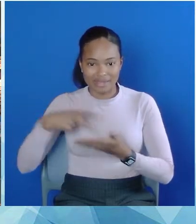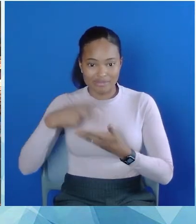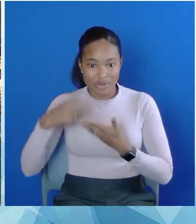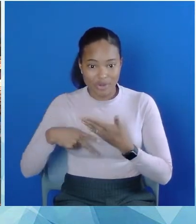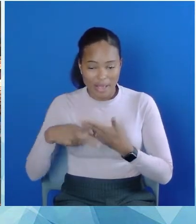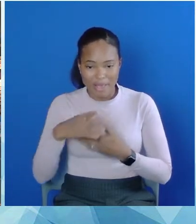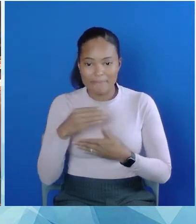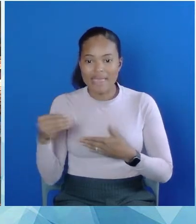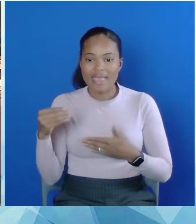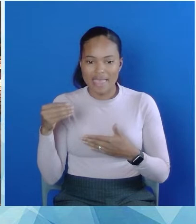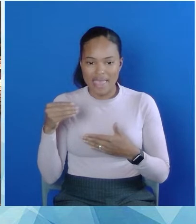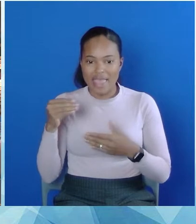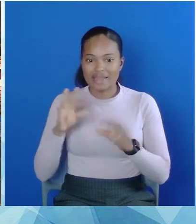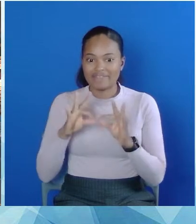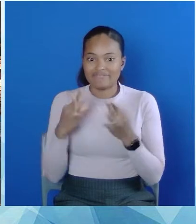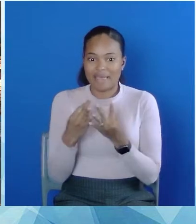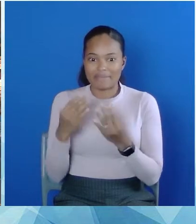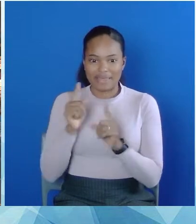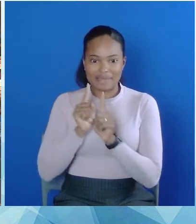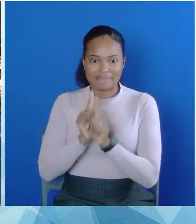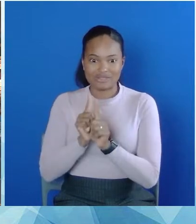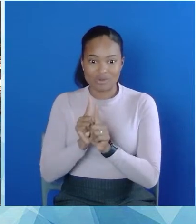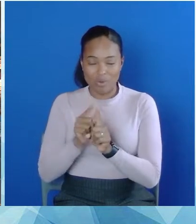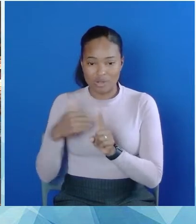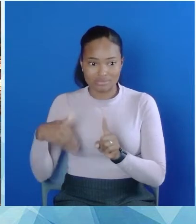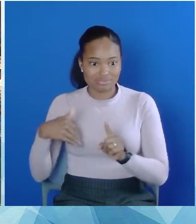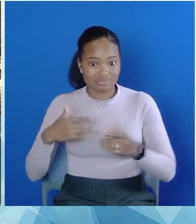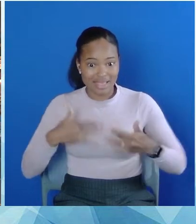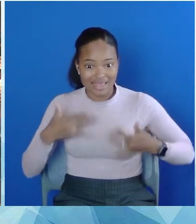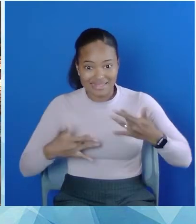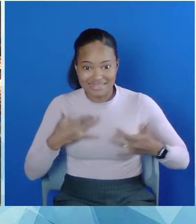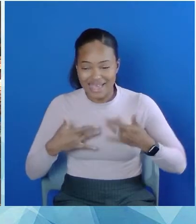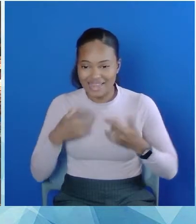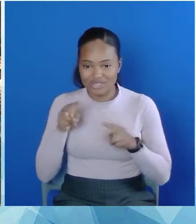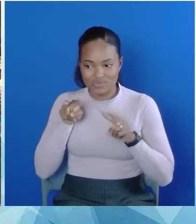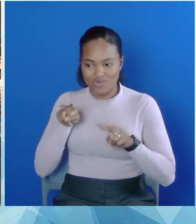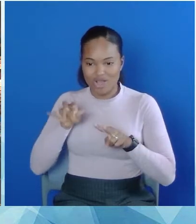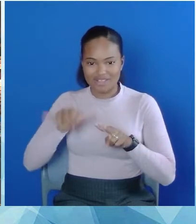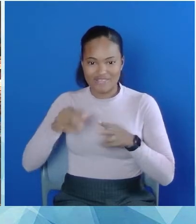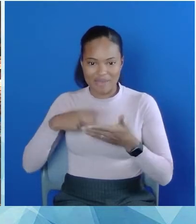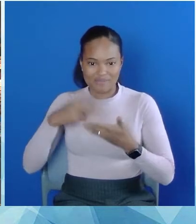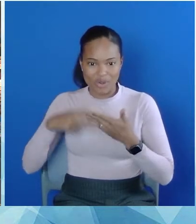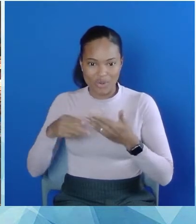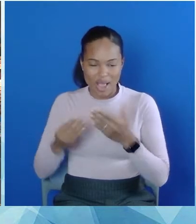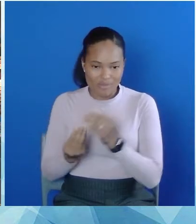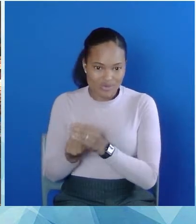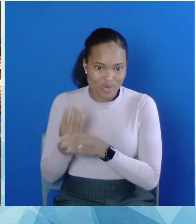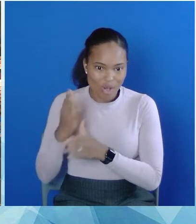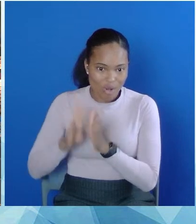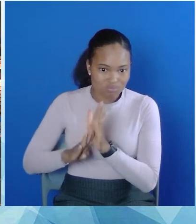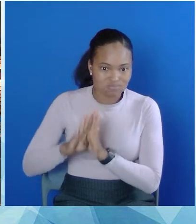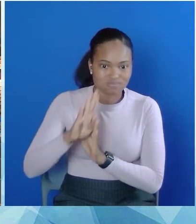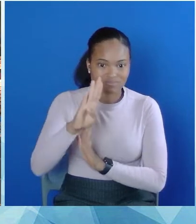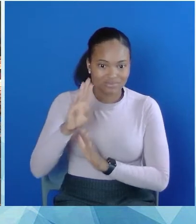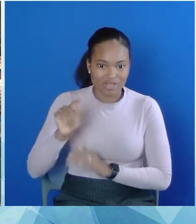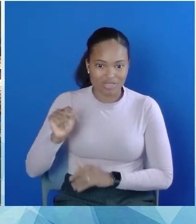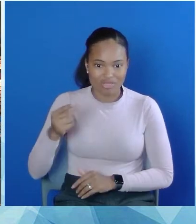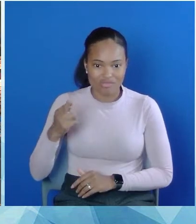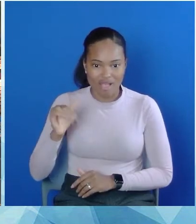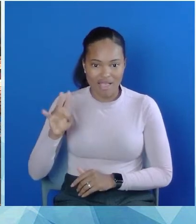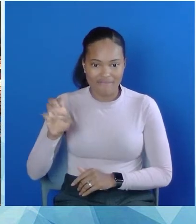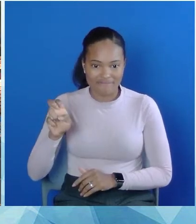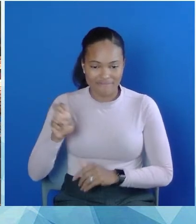mentors. That has been very exciting, and it's been exciting to watch that grow and thrive. Congratulations to Kendra.